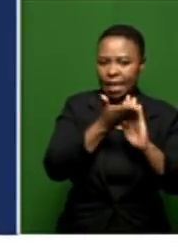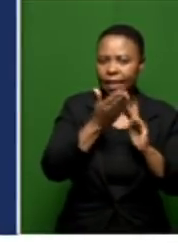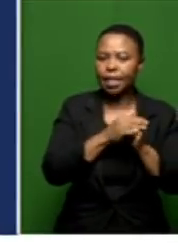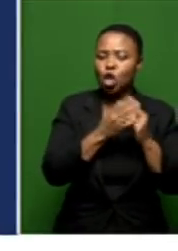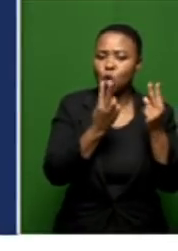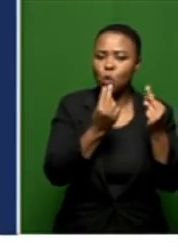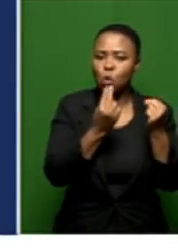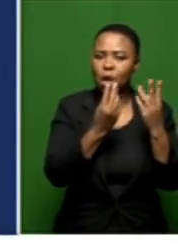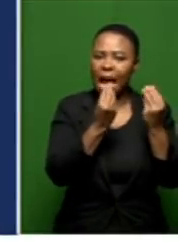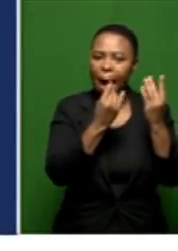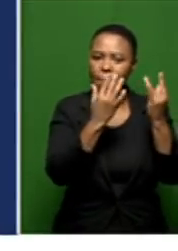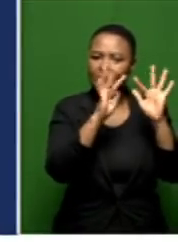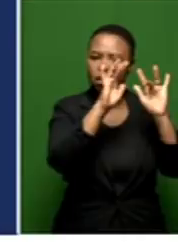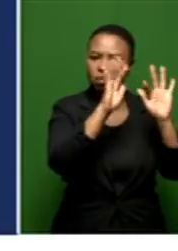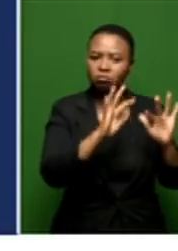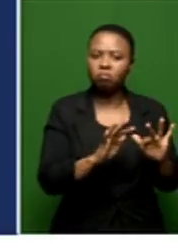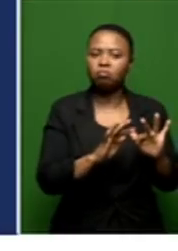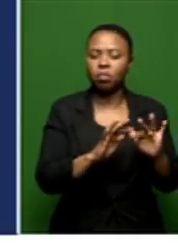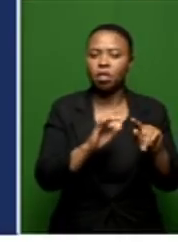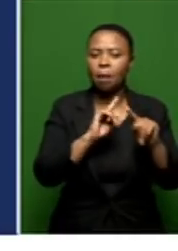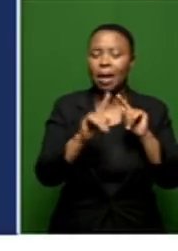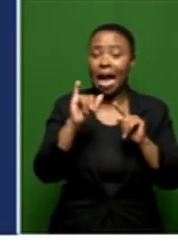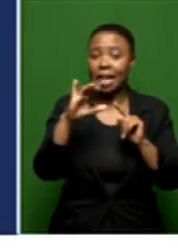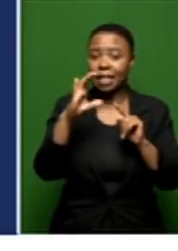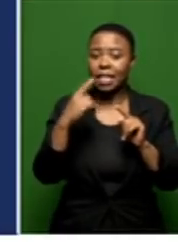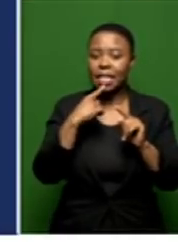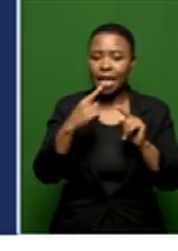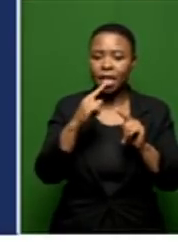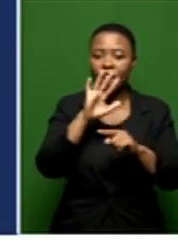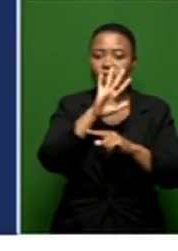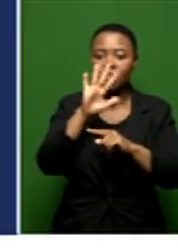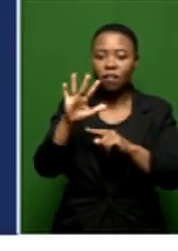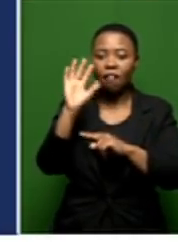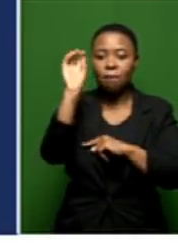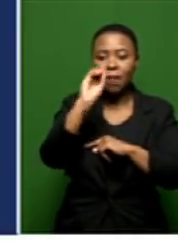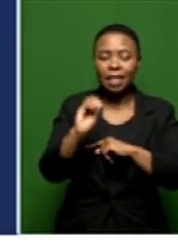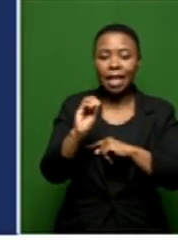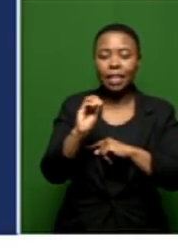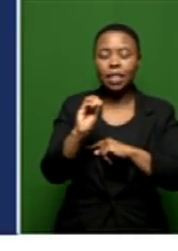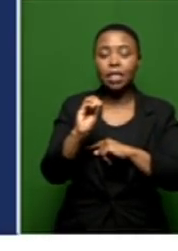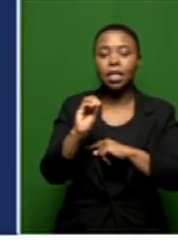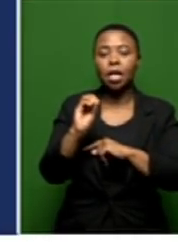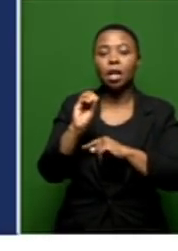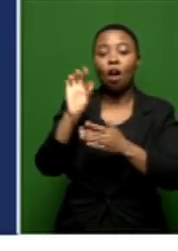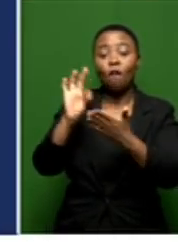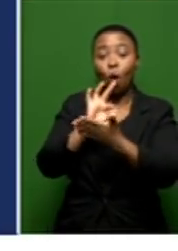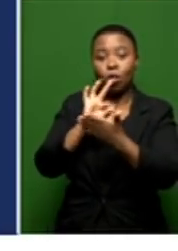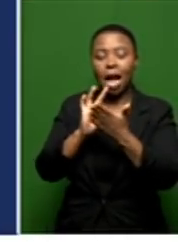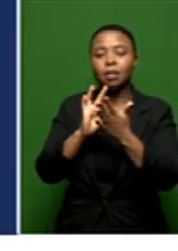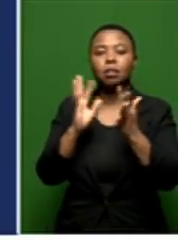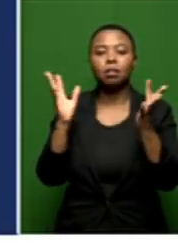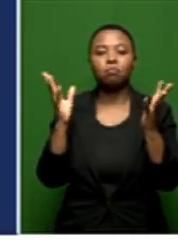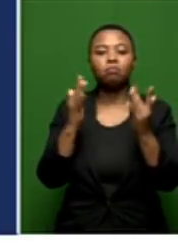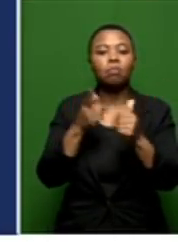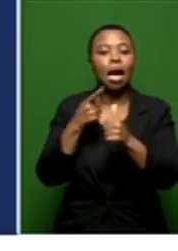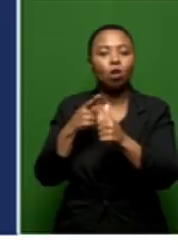new figures, but the IEC has just said that 55% of the vote is counted, and obviously with that